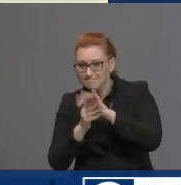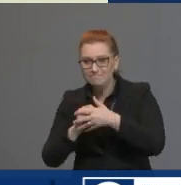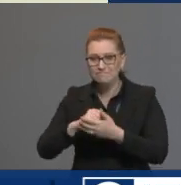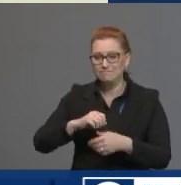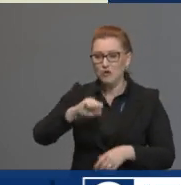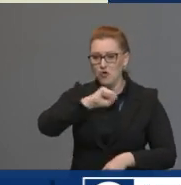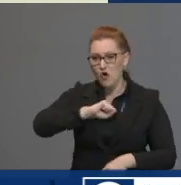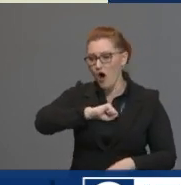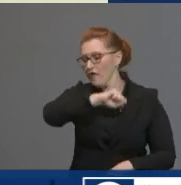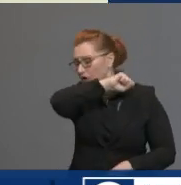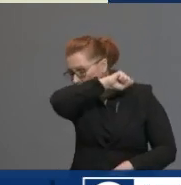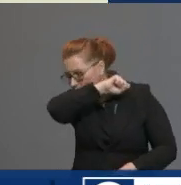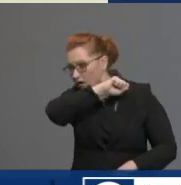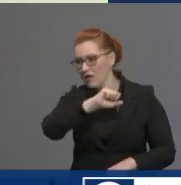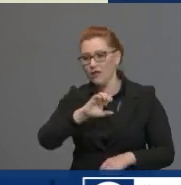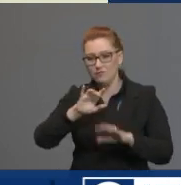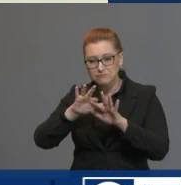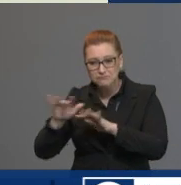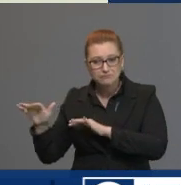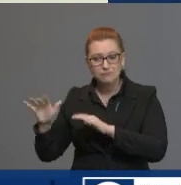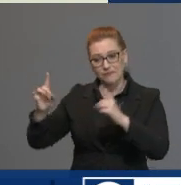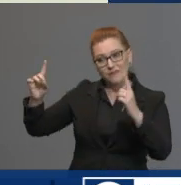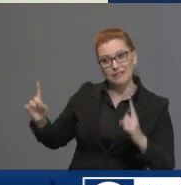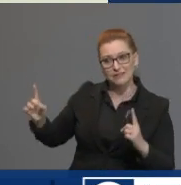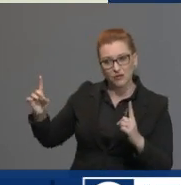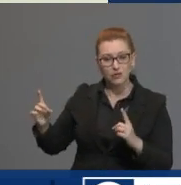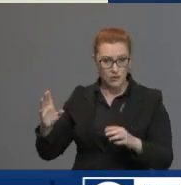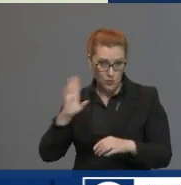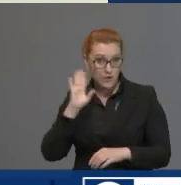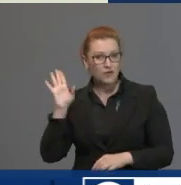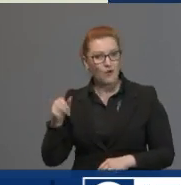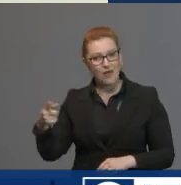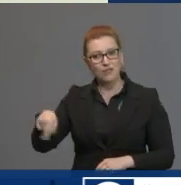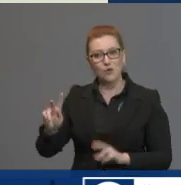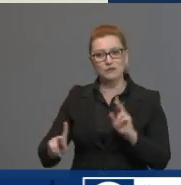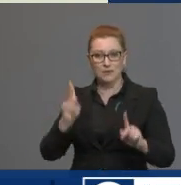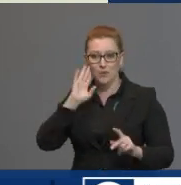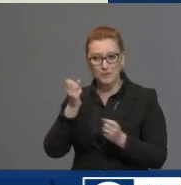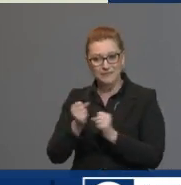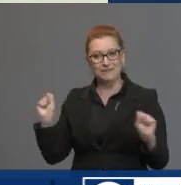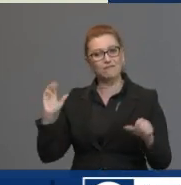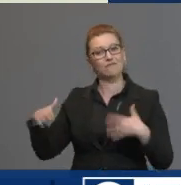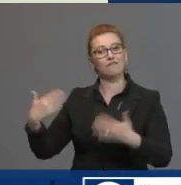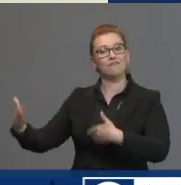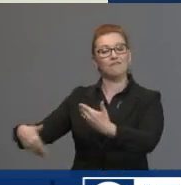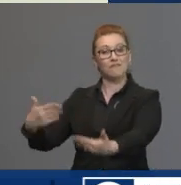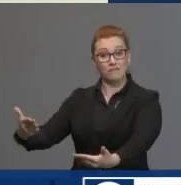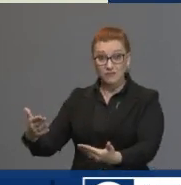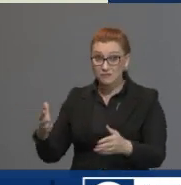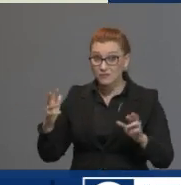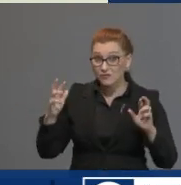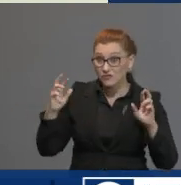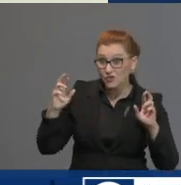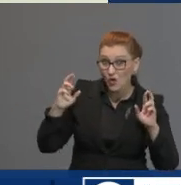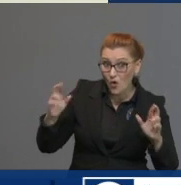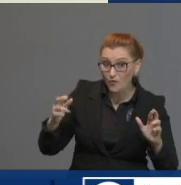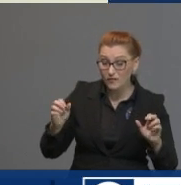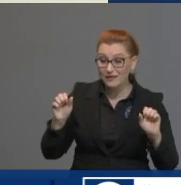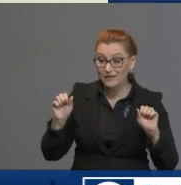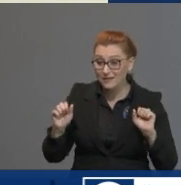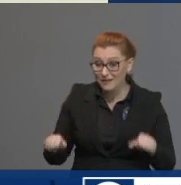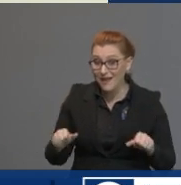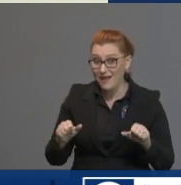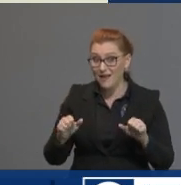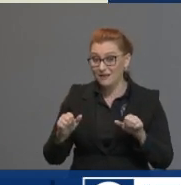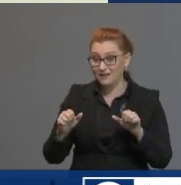sanitizers and covering their cough and physically distancing, that we should be able to operate in the fashion that we're beginning